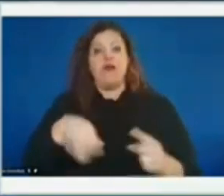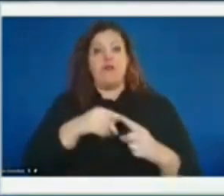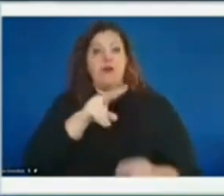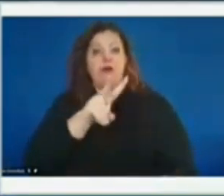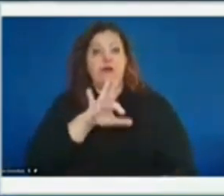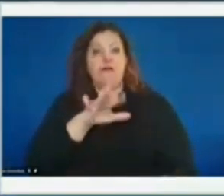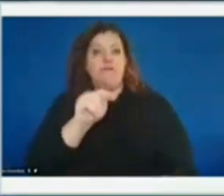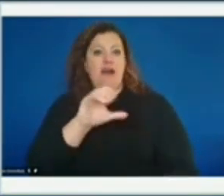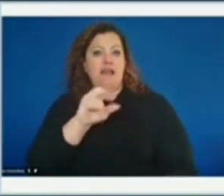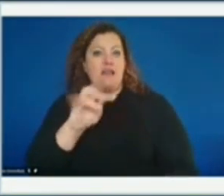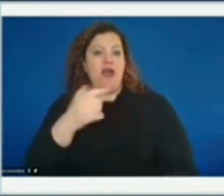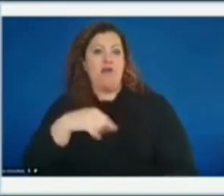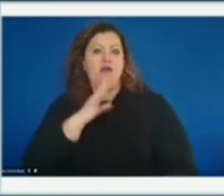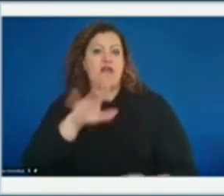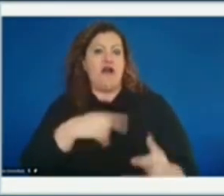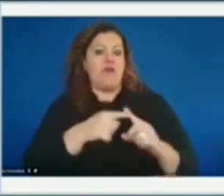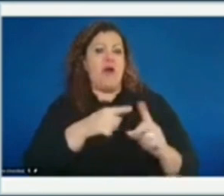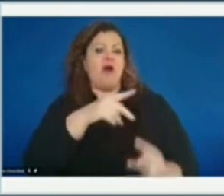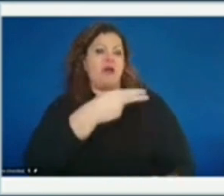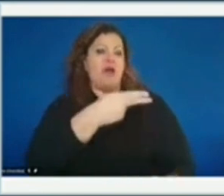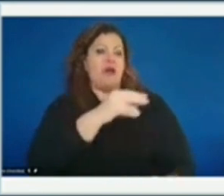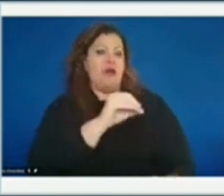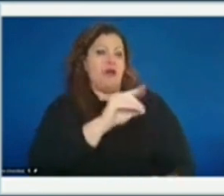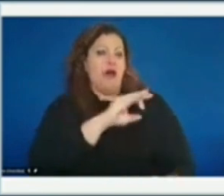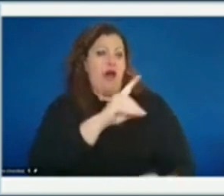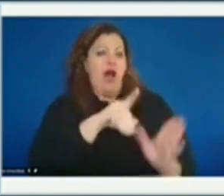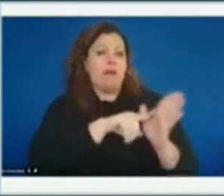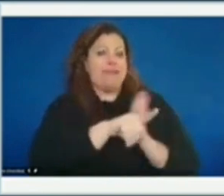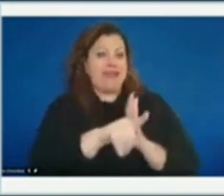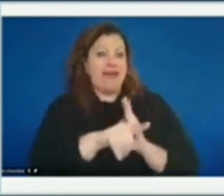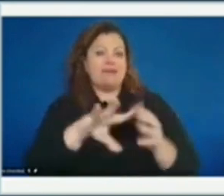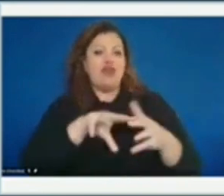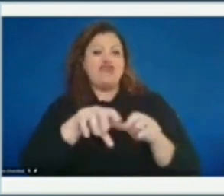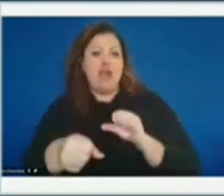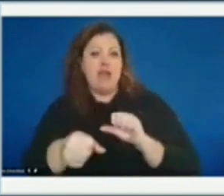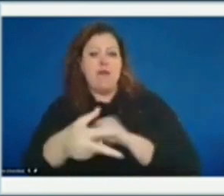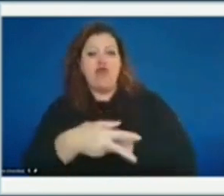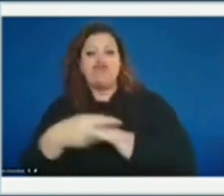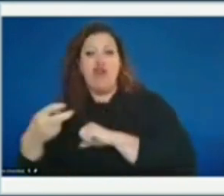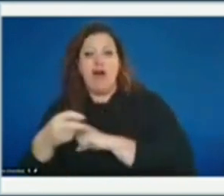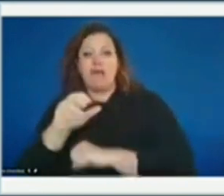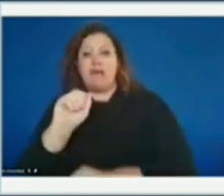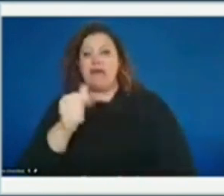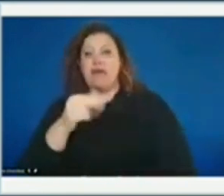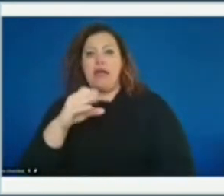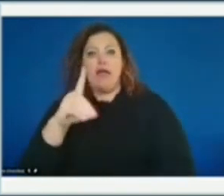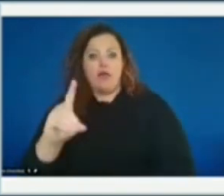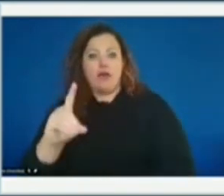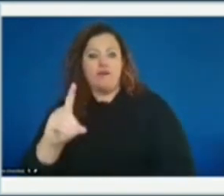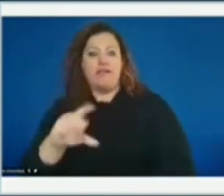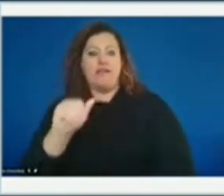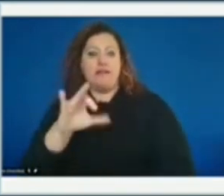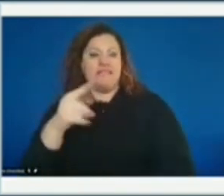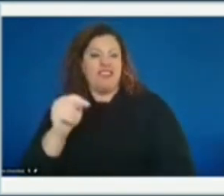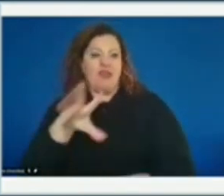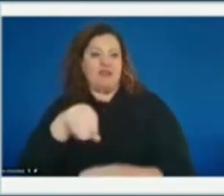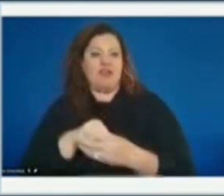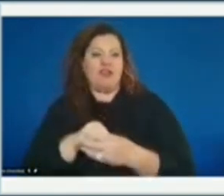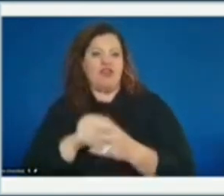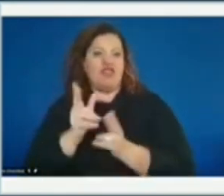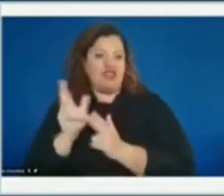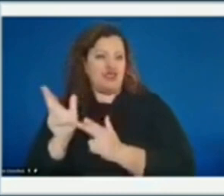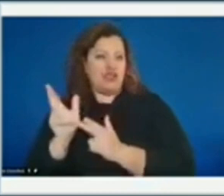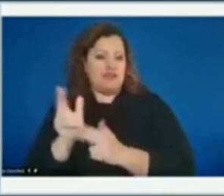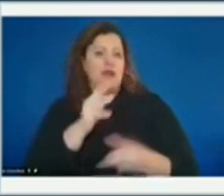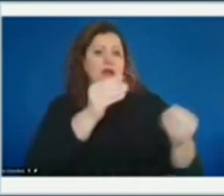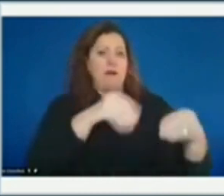about homicides, rapes, robberies, aggravated assaults, which includes shootings. Property